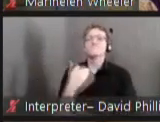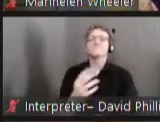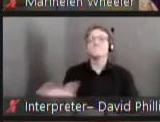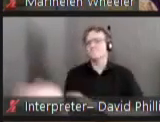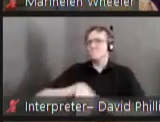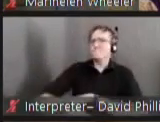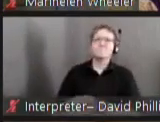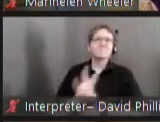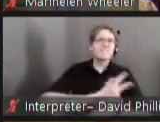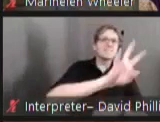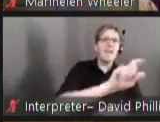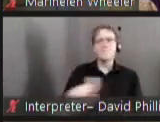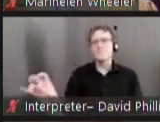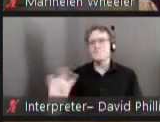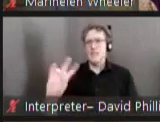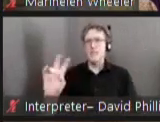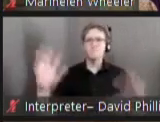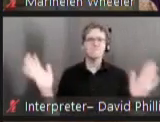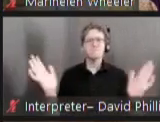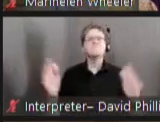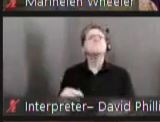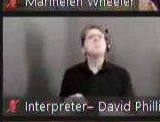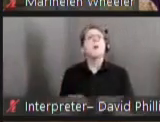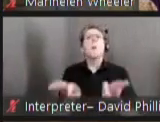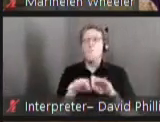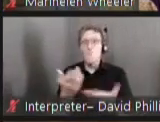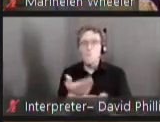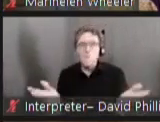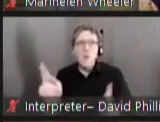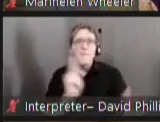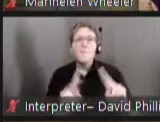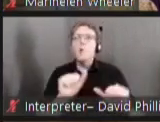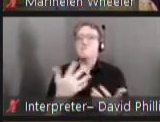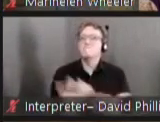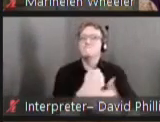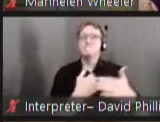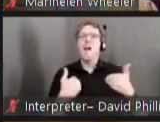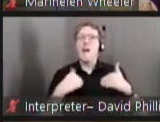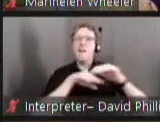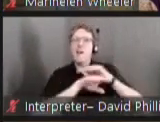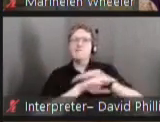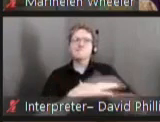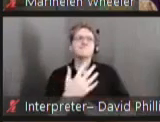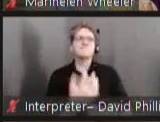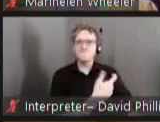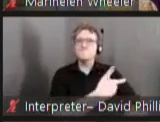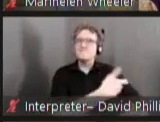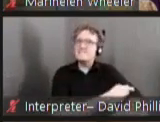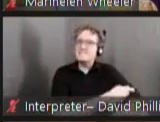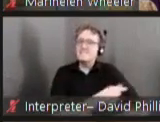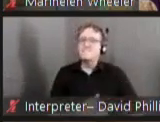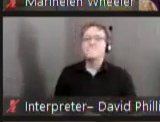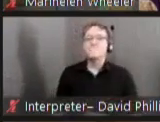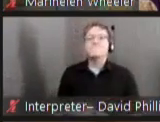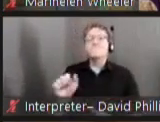want to make sure we keep those people safe and have more access to the COVID-19 vaccines. For our other clinics, we are